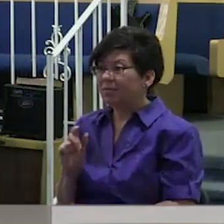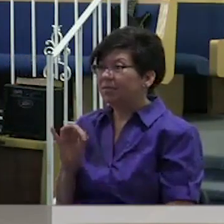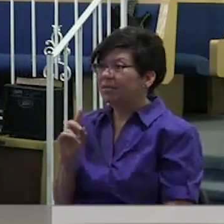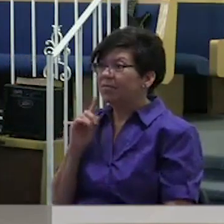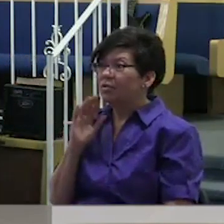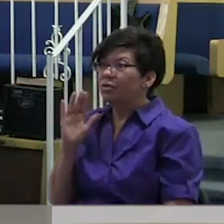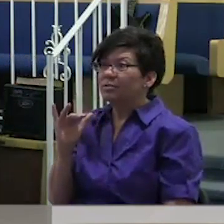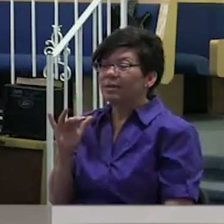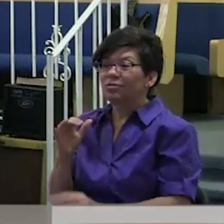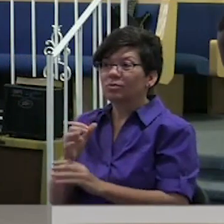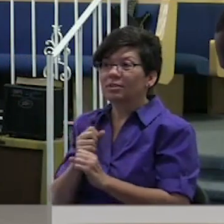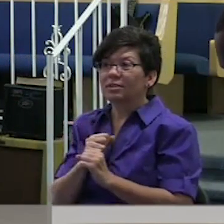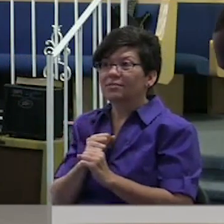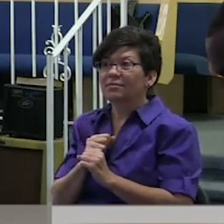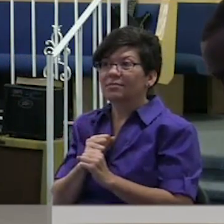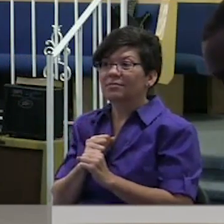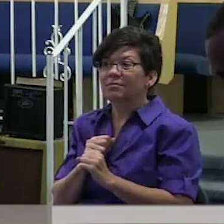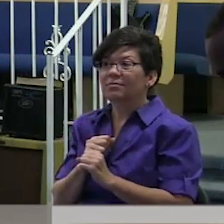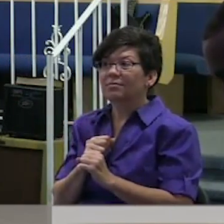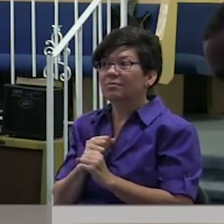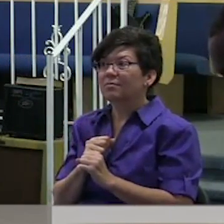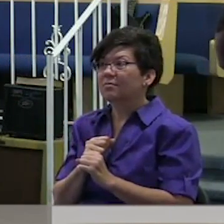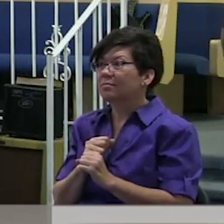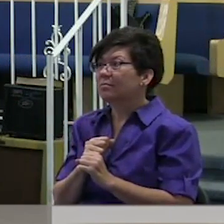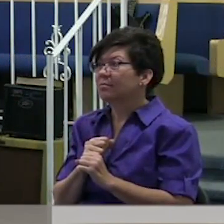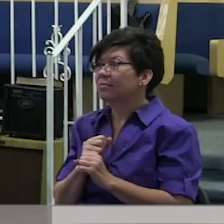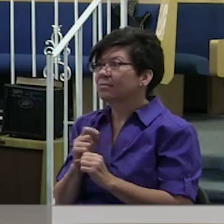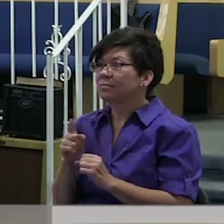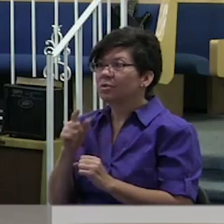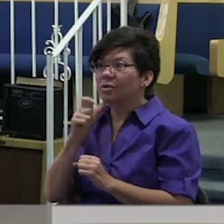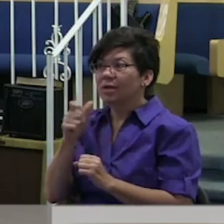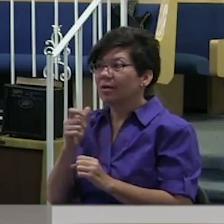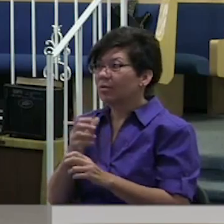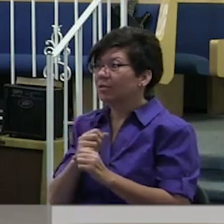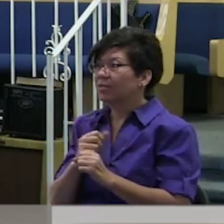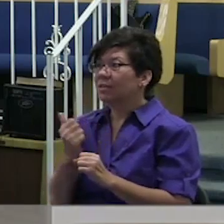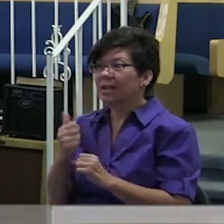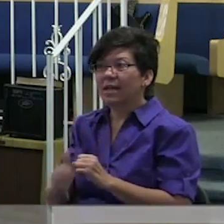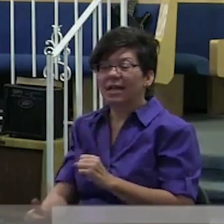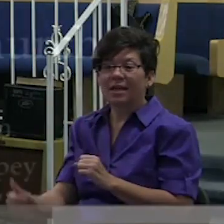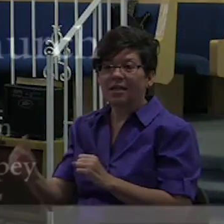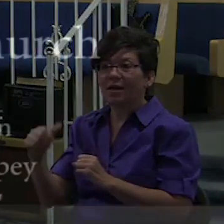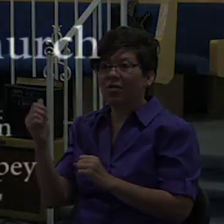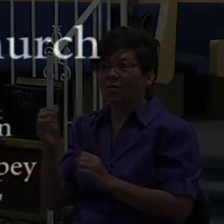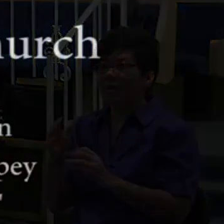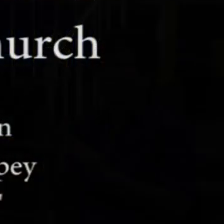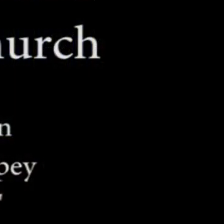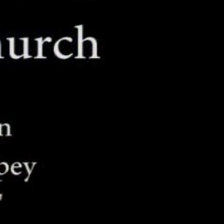expect to receive. You're not going to receive it any other way.